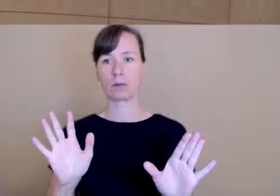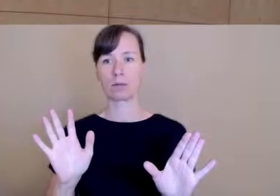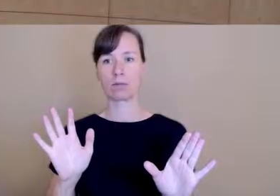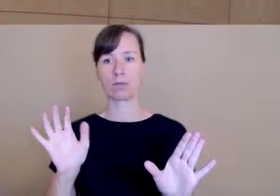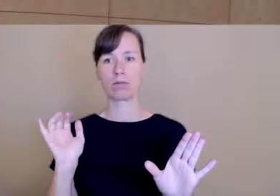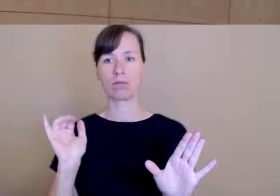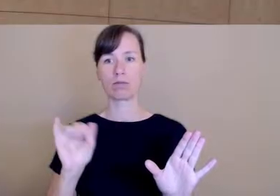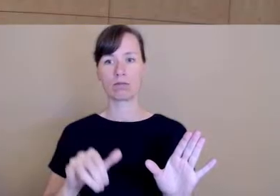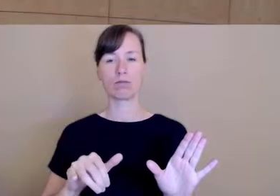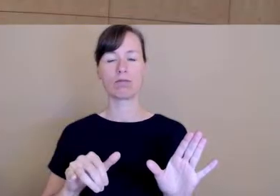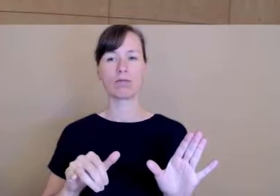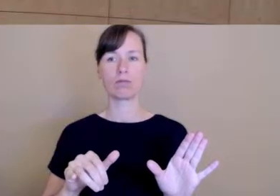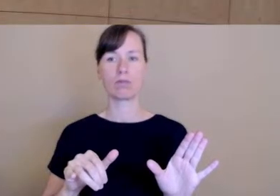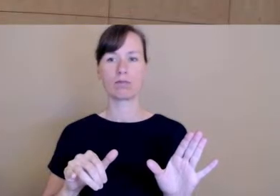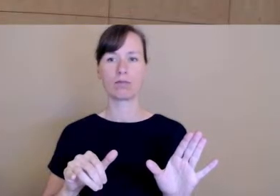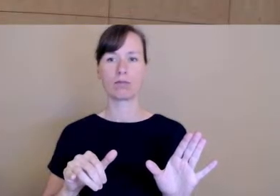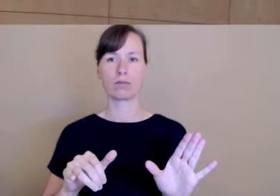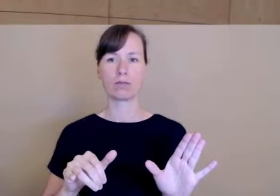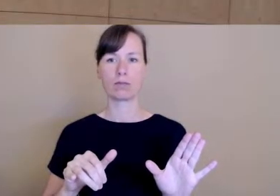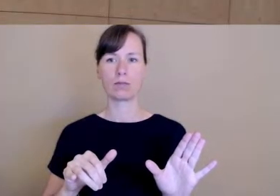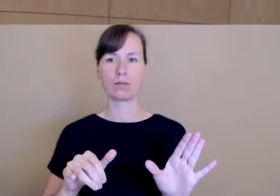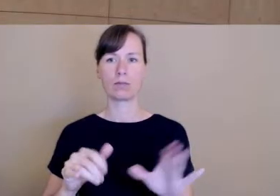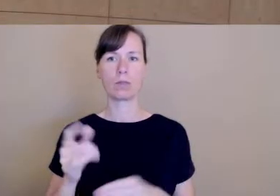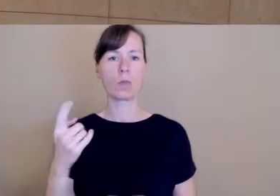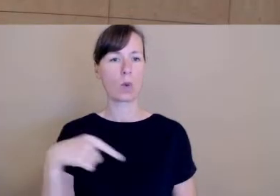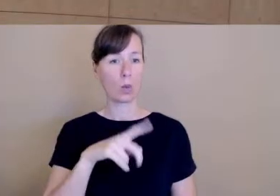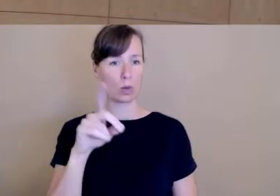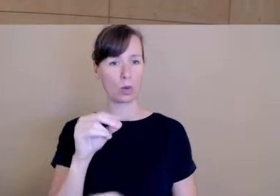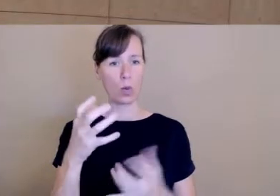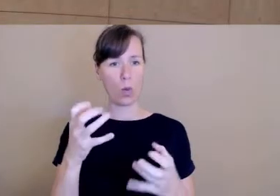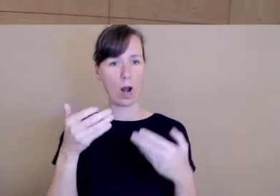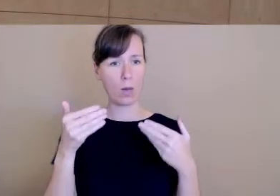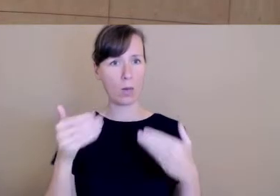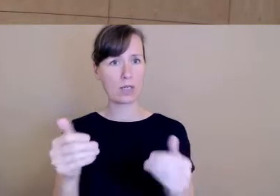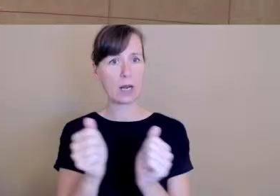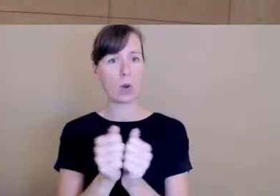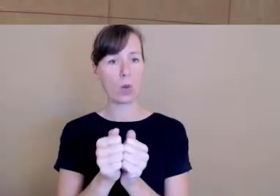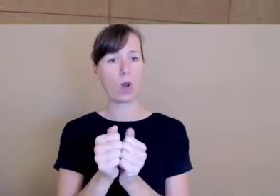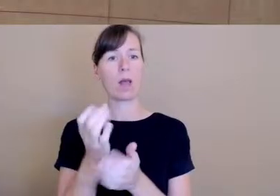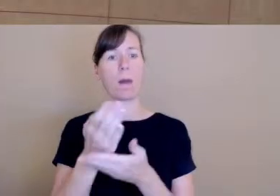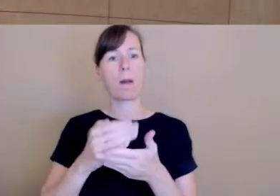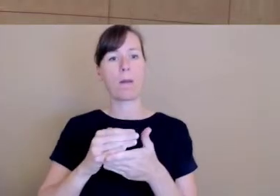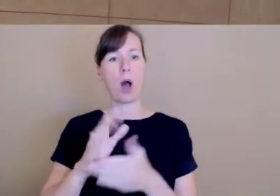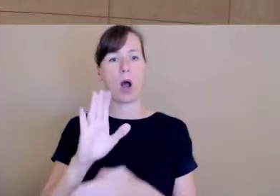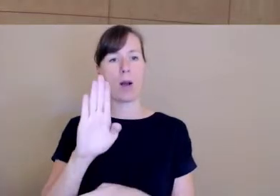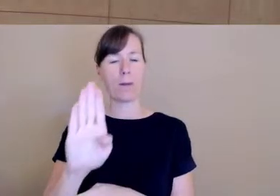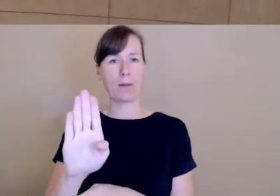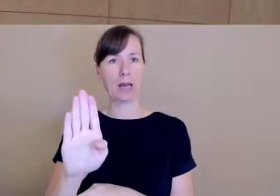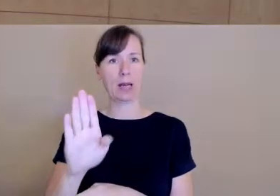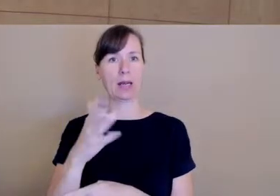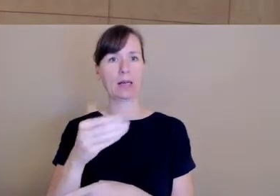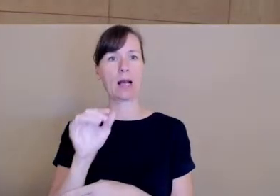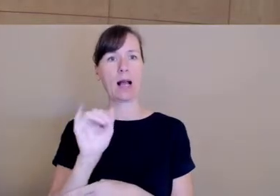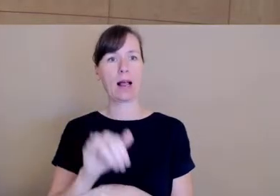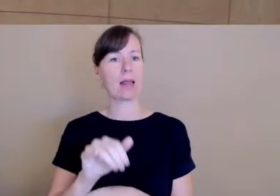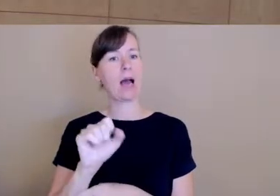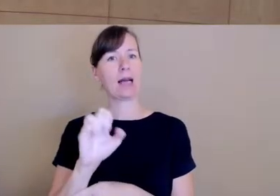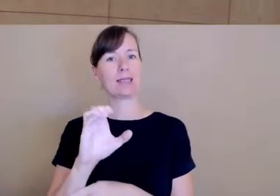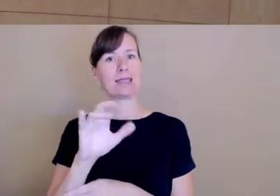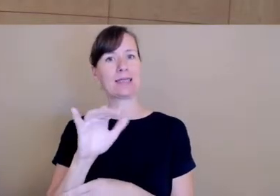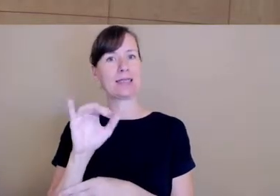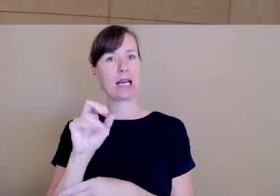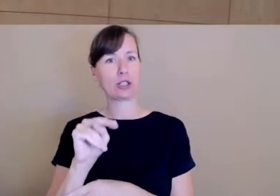that we do want to proceed with a Section B, and that Section B should, to the